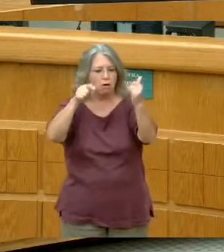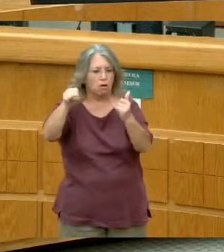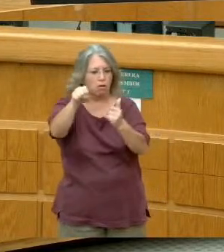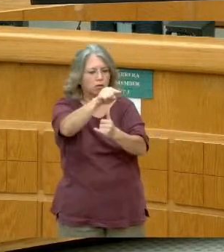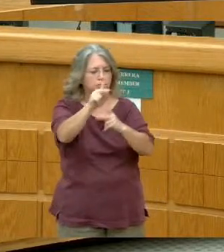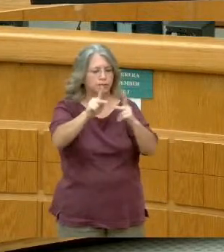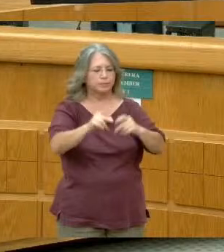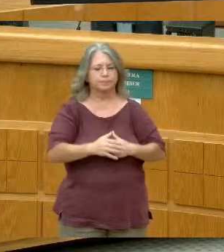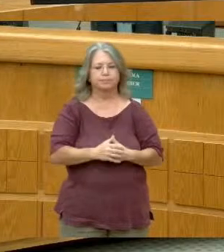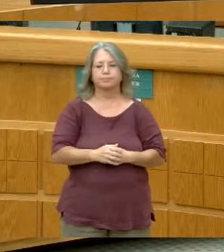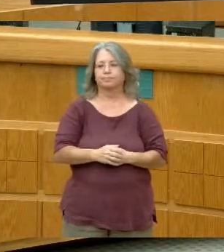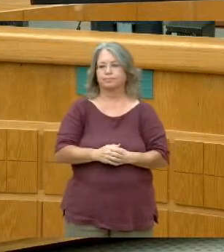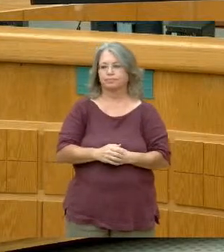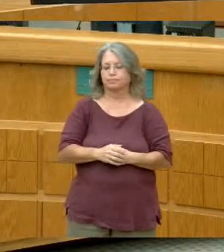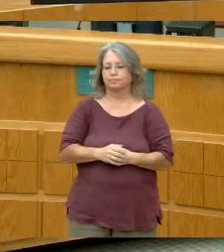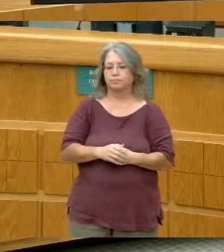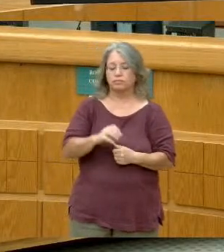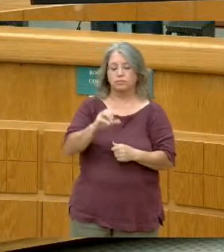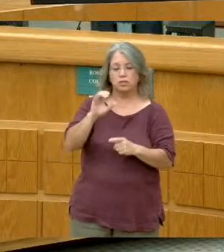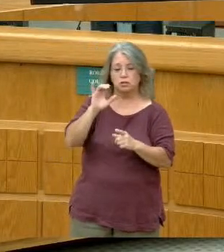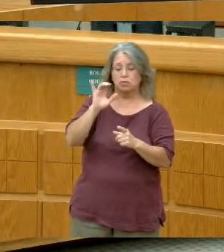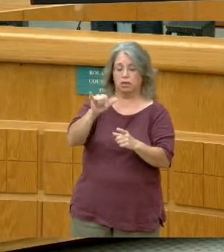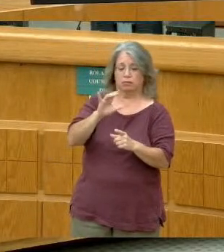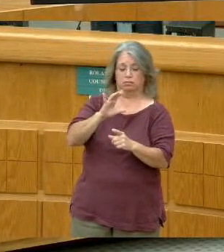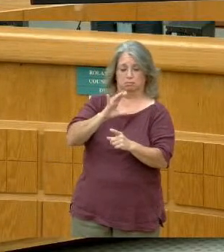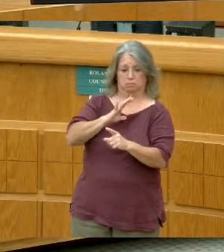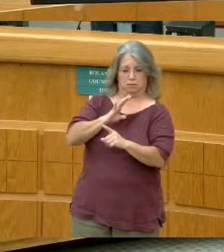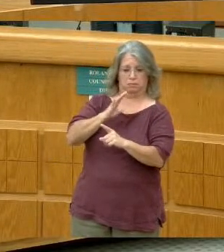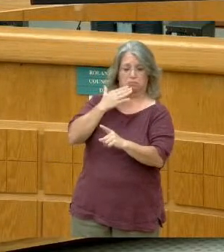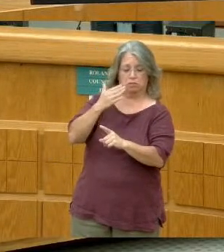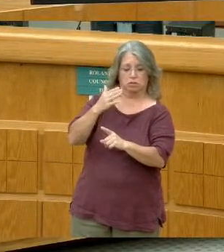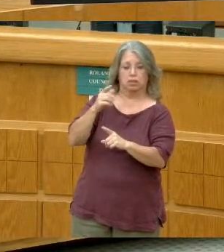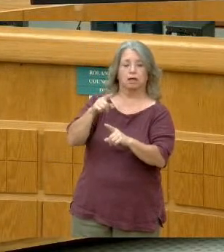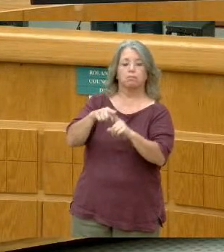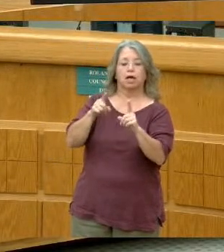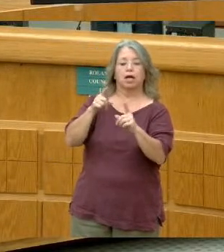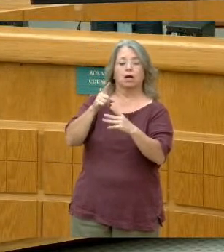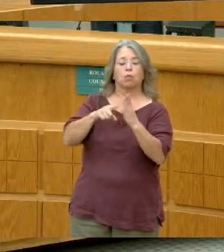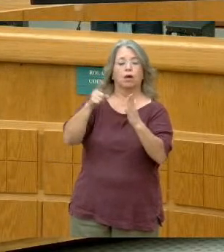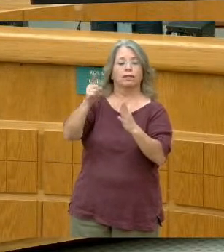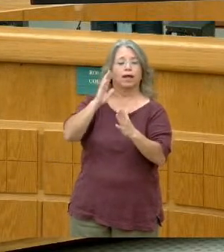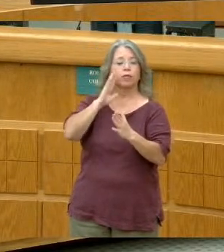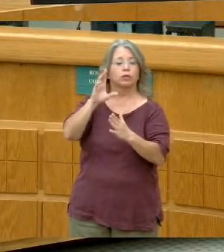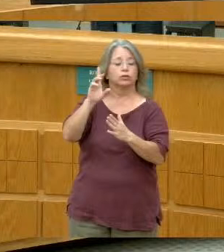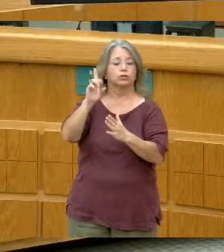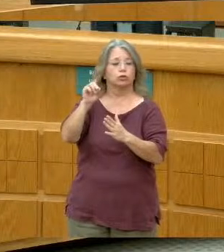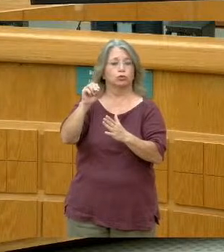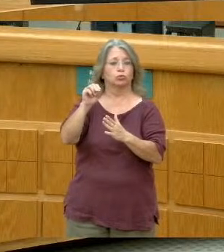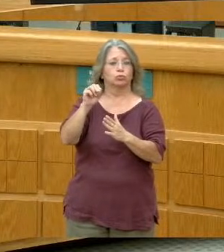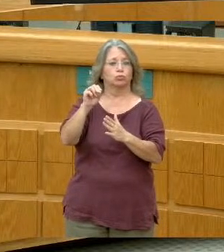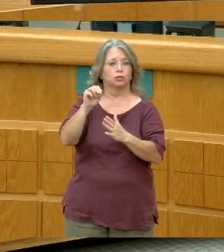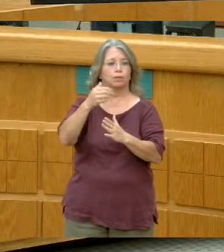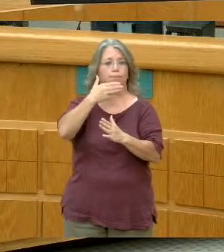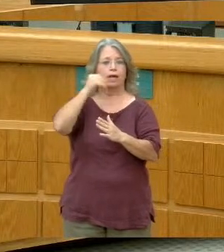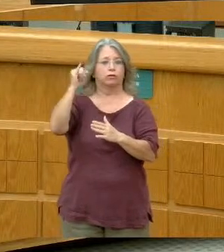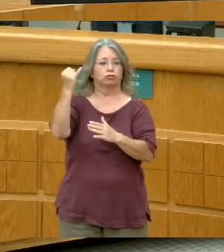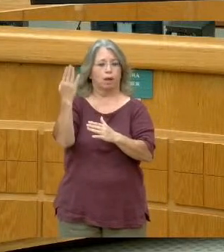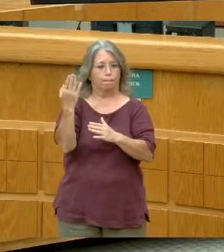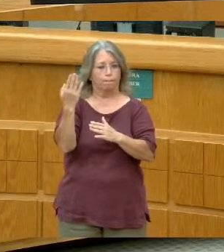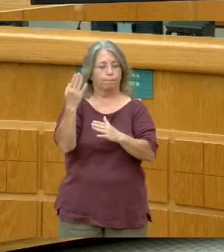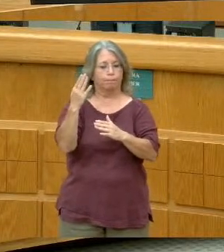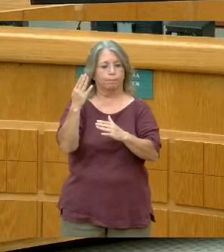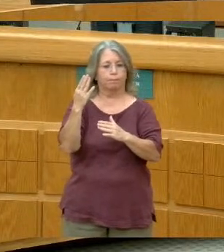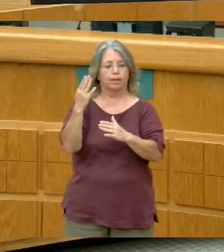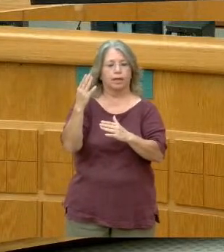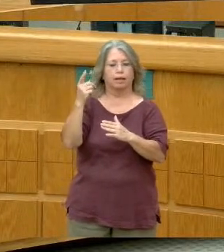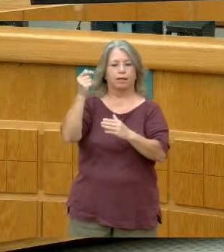that's good, but what they're going to do a better job on is giving us data that we can put into our database in a